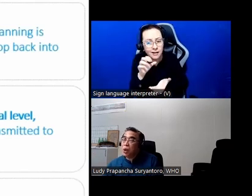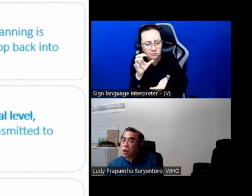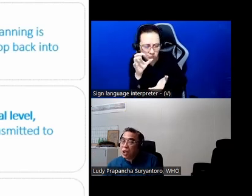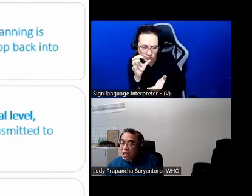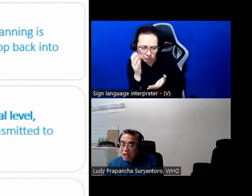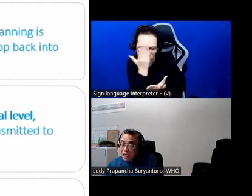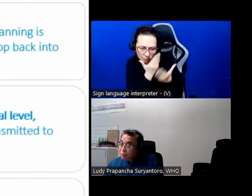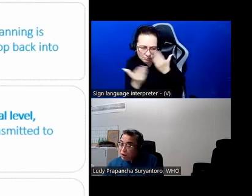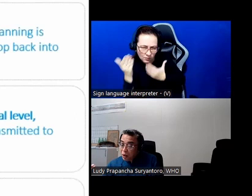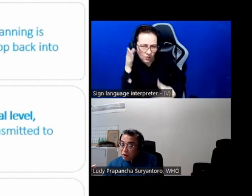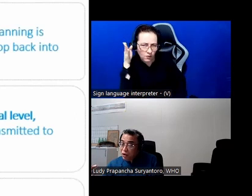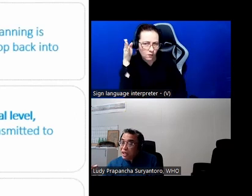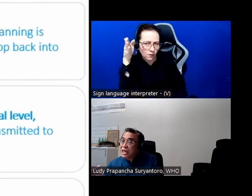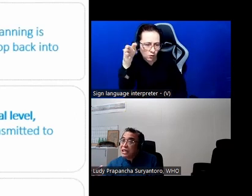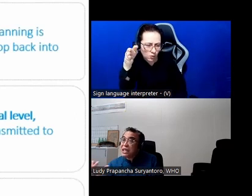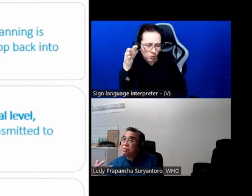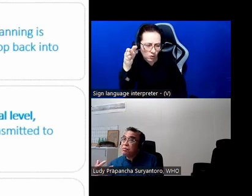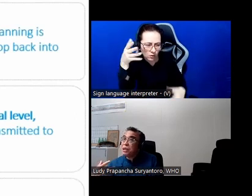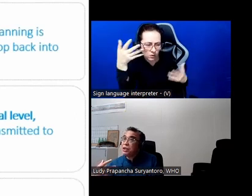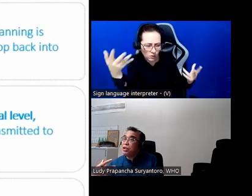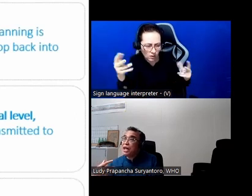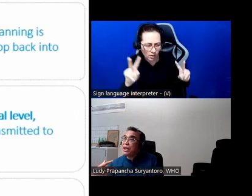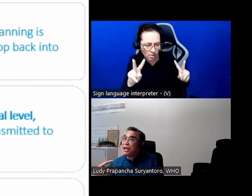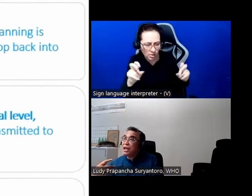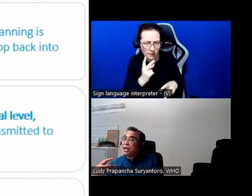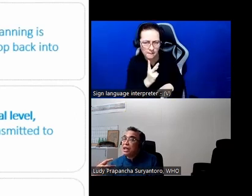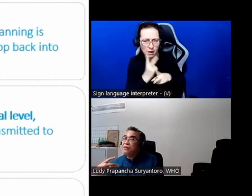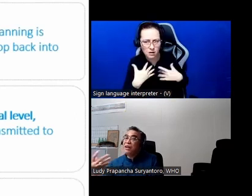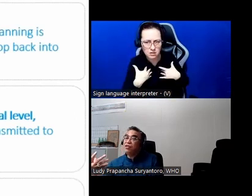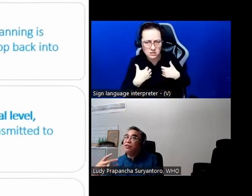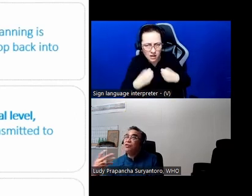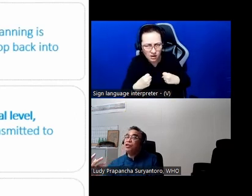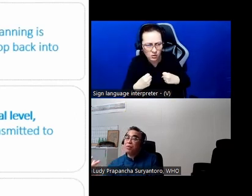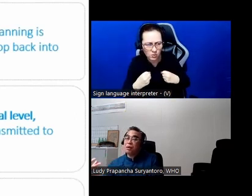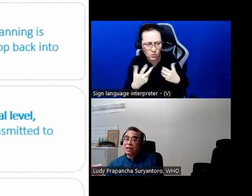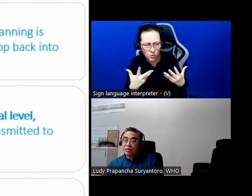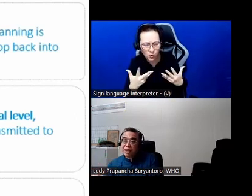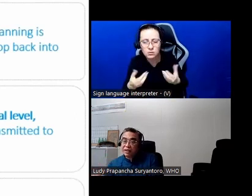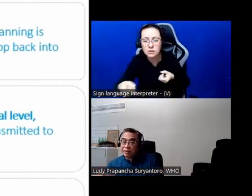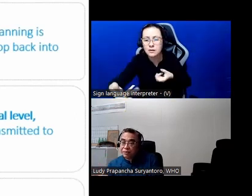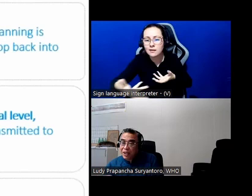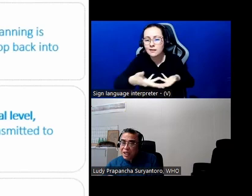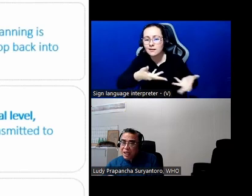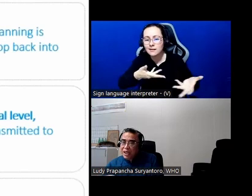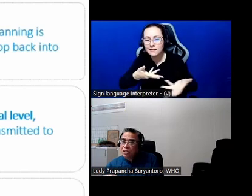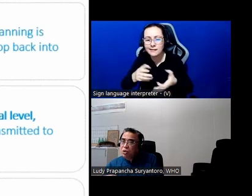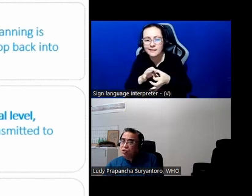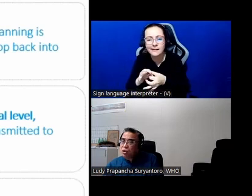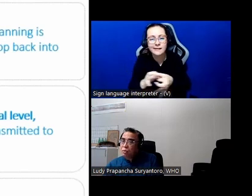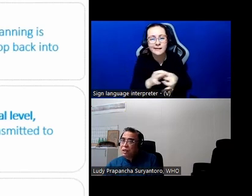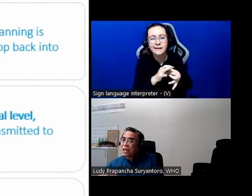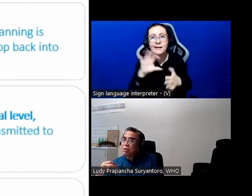and all solidarity can be built together in the face of the future public health threats. It